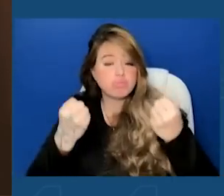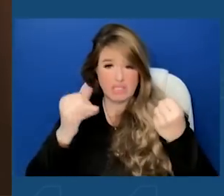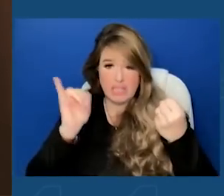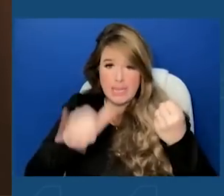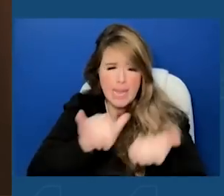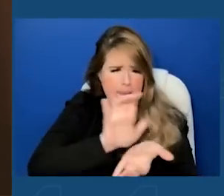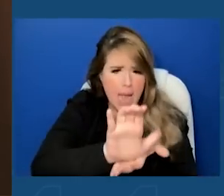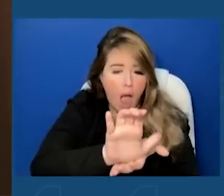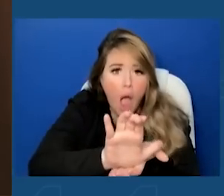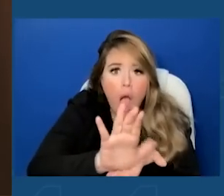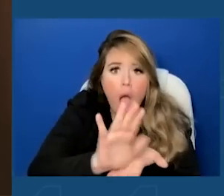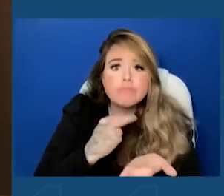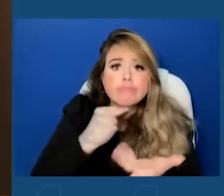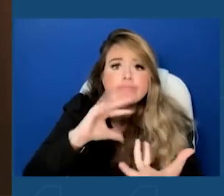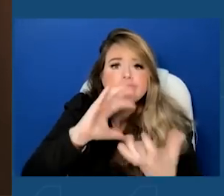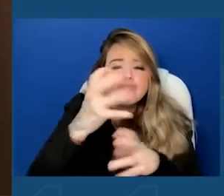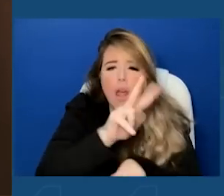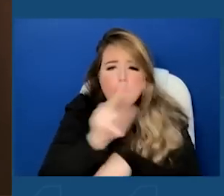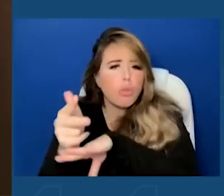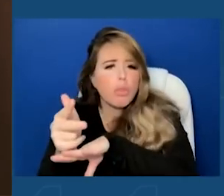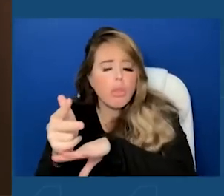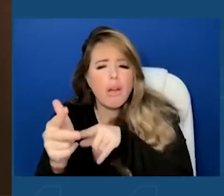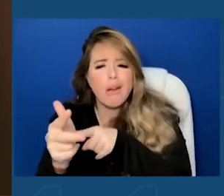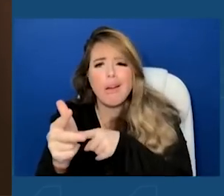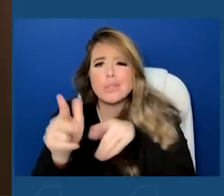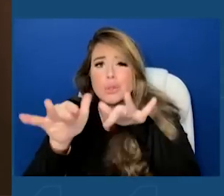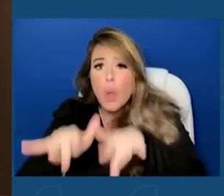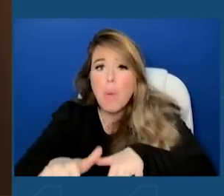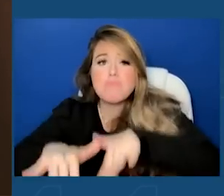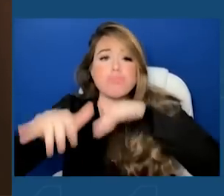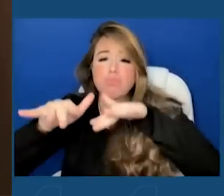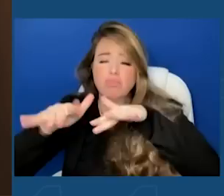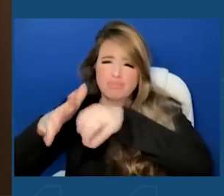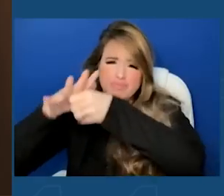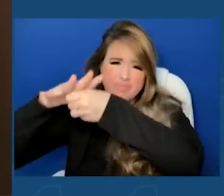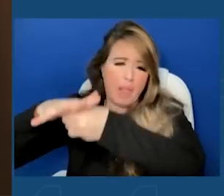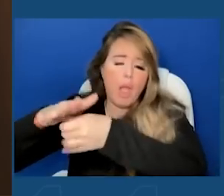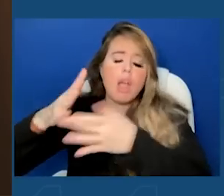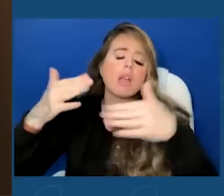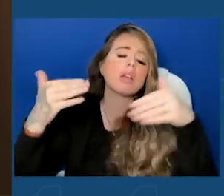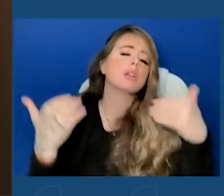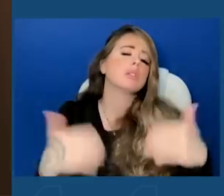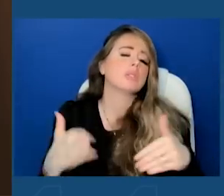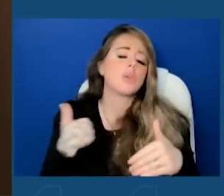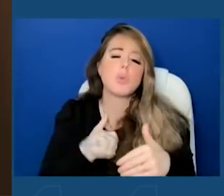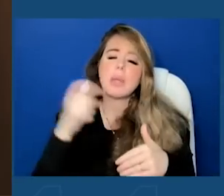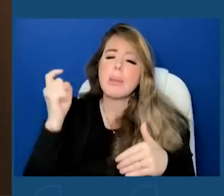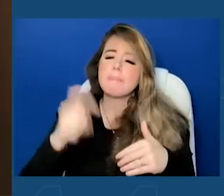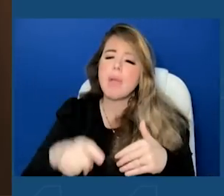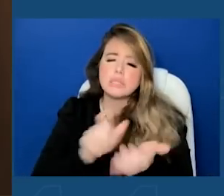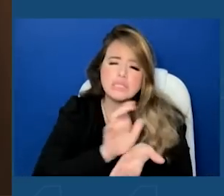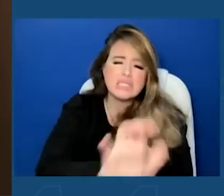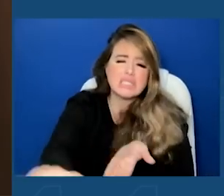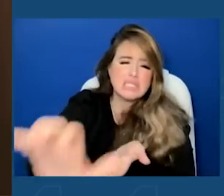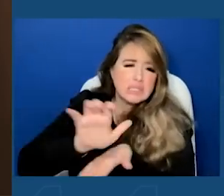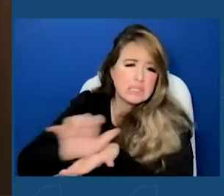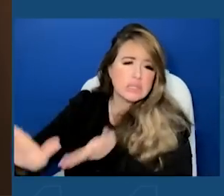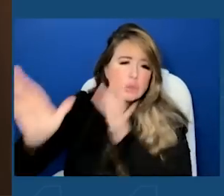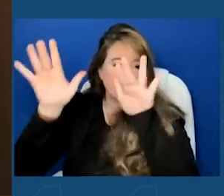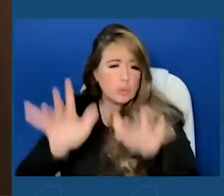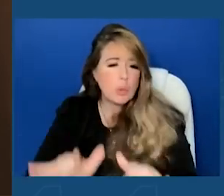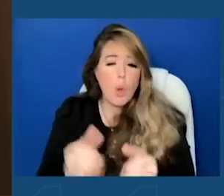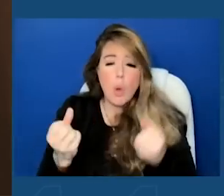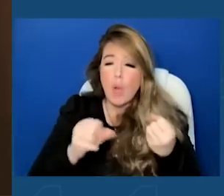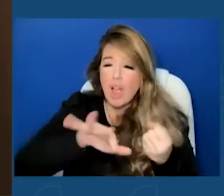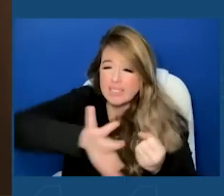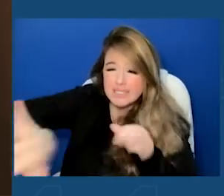those circumstances are still difficult. We need to have the roads open to continue plowing and salting and removing all those vehicles. So the thruway will